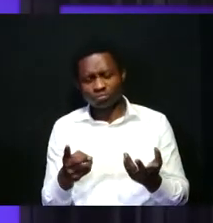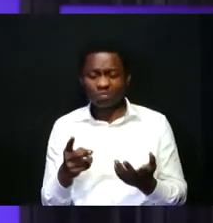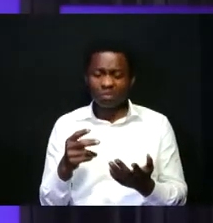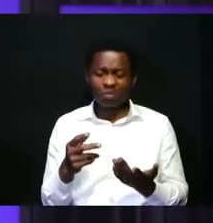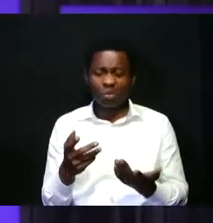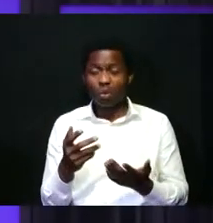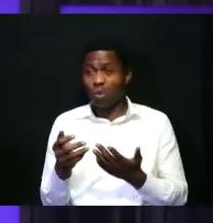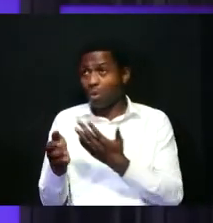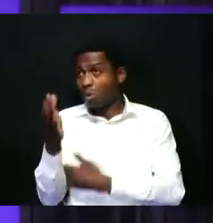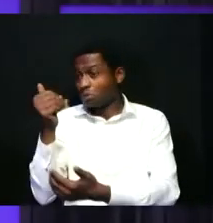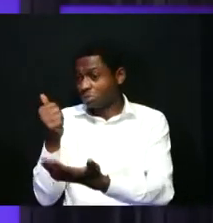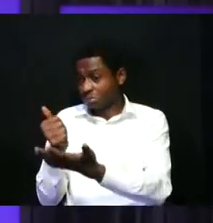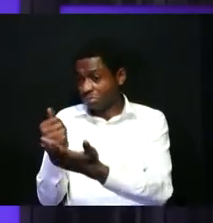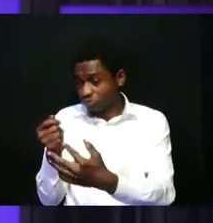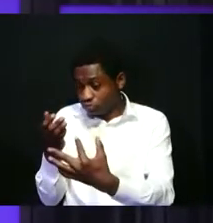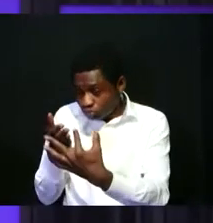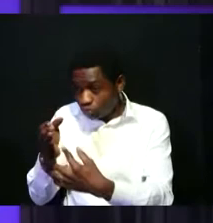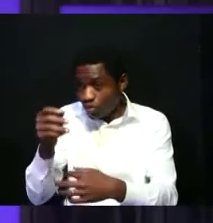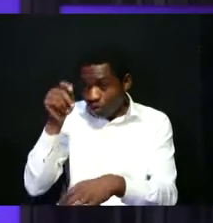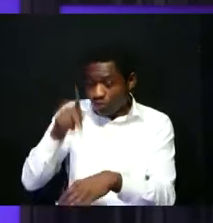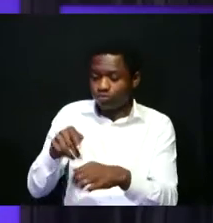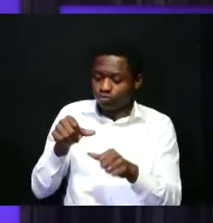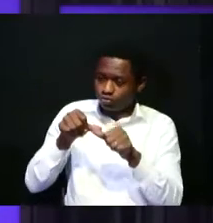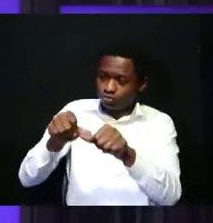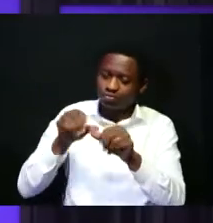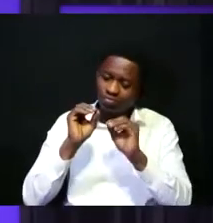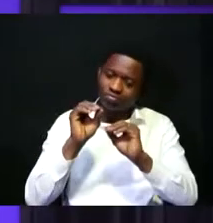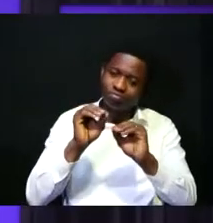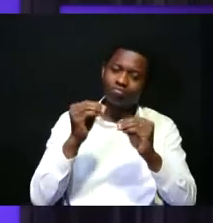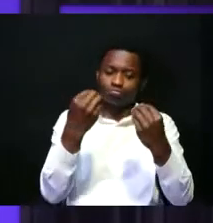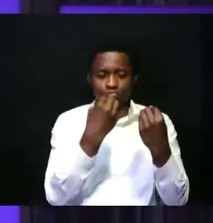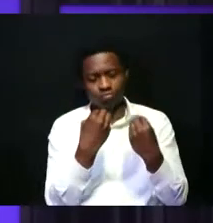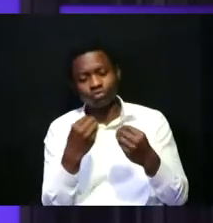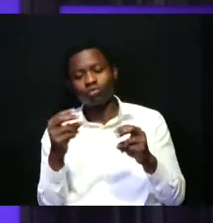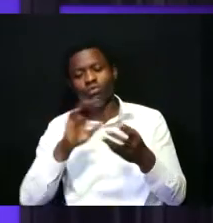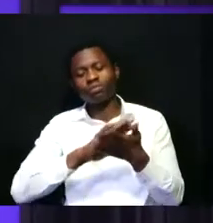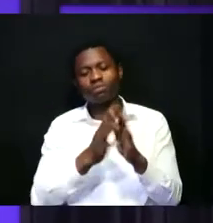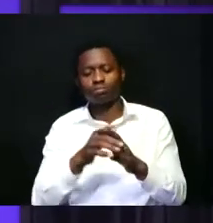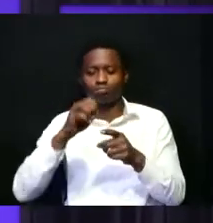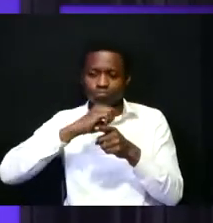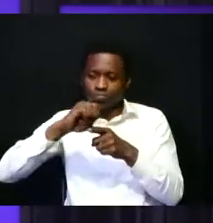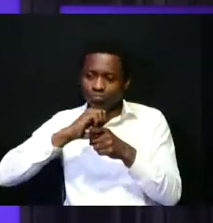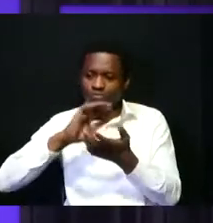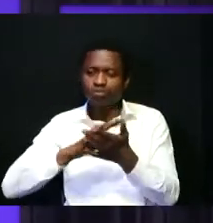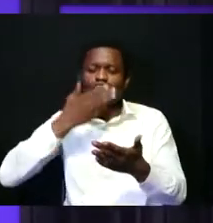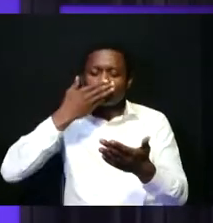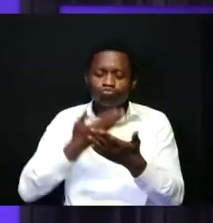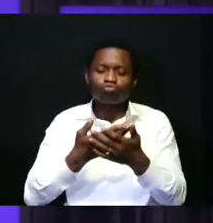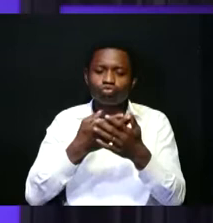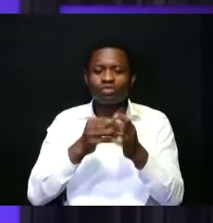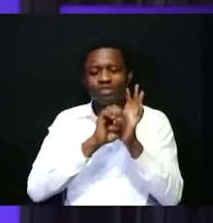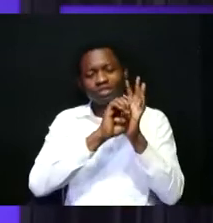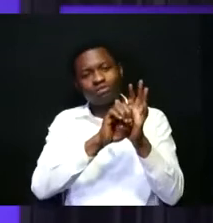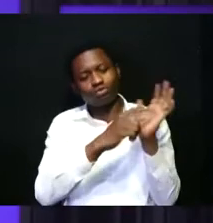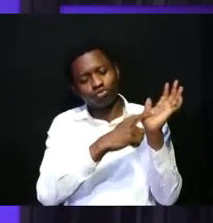God, through his manservant, continue to teach us, we'll be well equipped to be worthy examples to